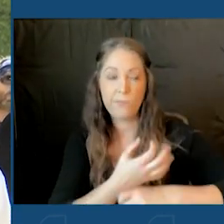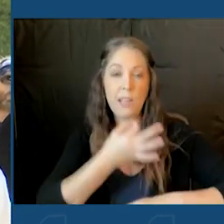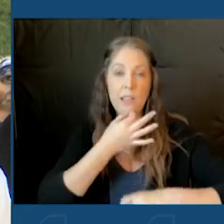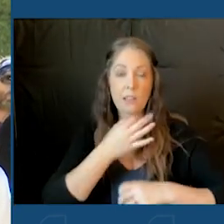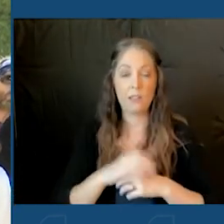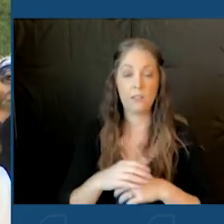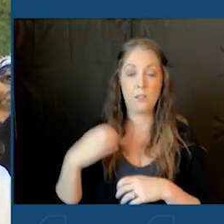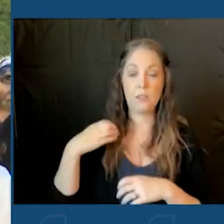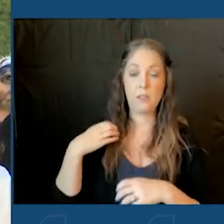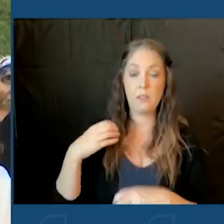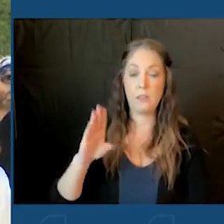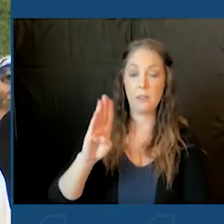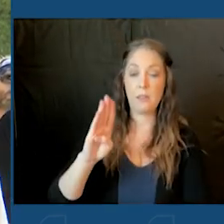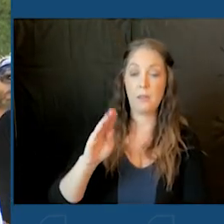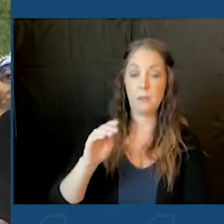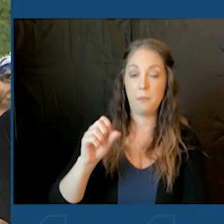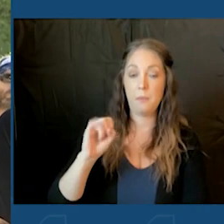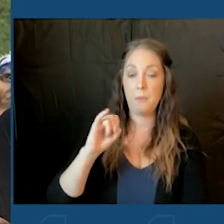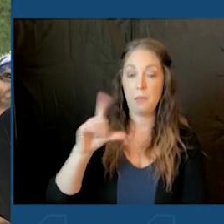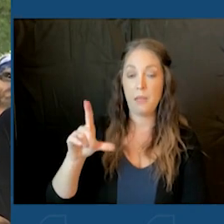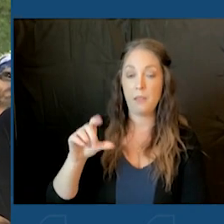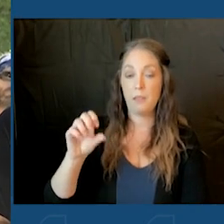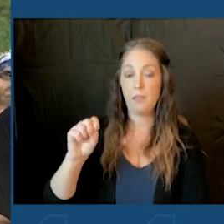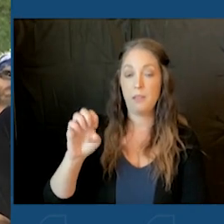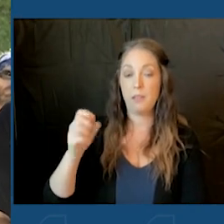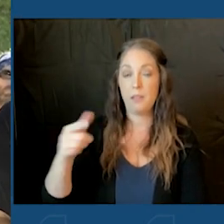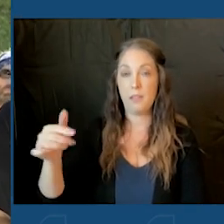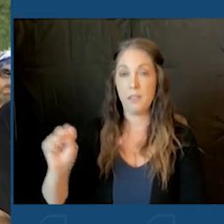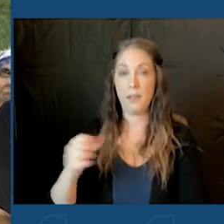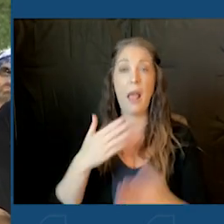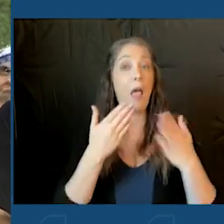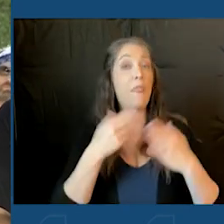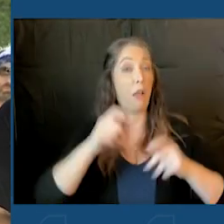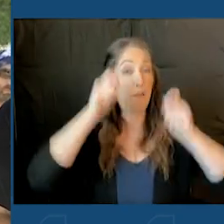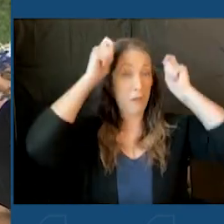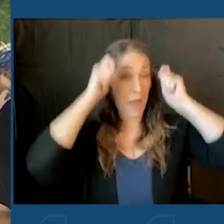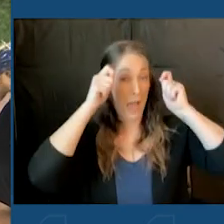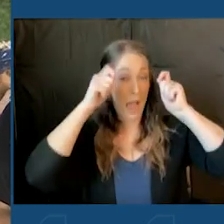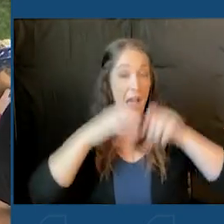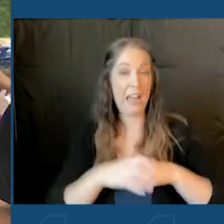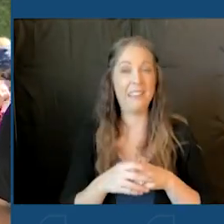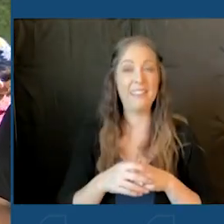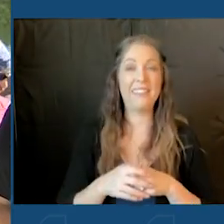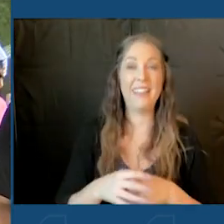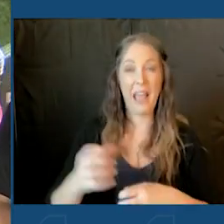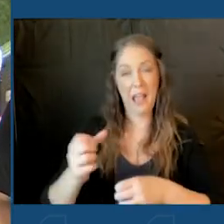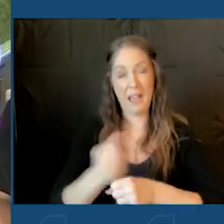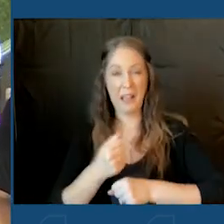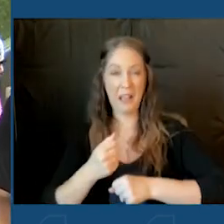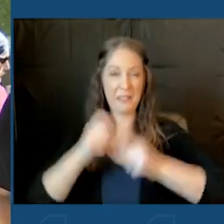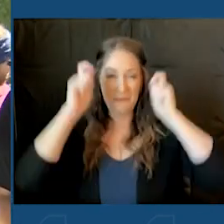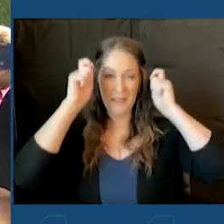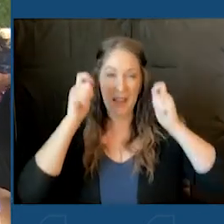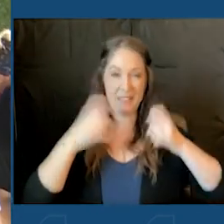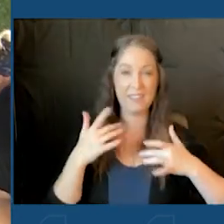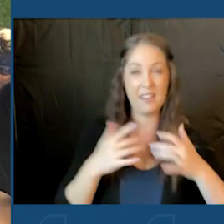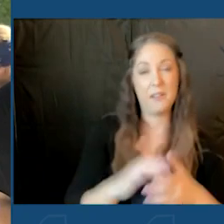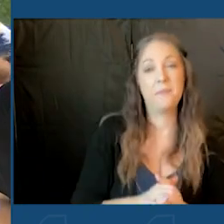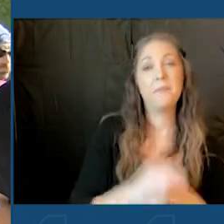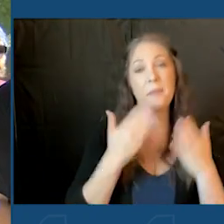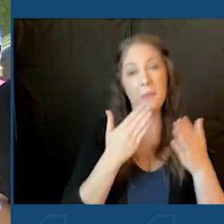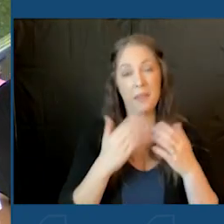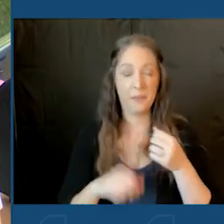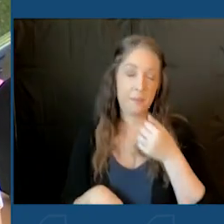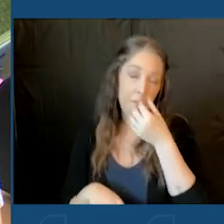Basil Sagos, and thank you for the hat as well, Commissioner. I got some DEC swag that I'm pretty excited about, so thank you for being here. Thank